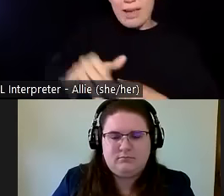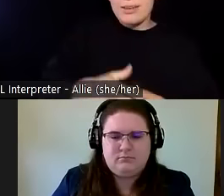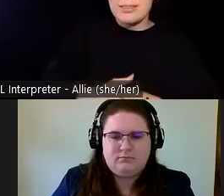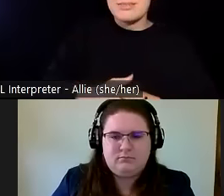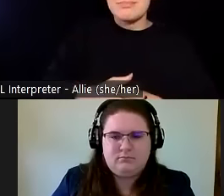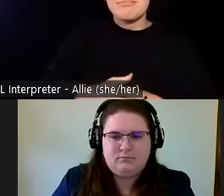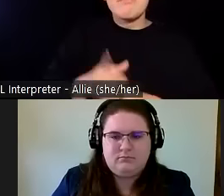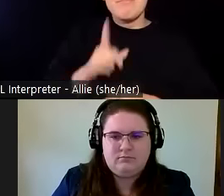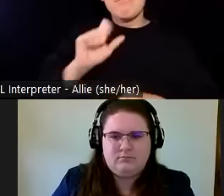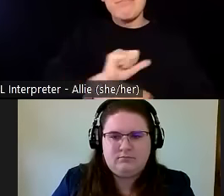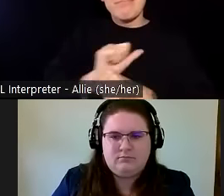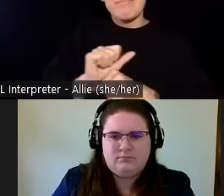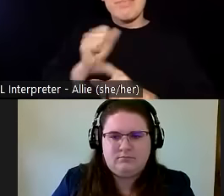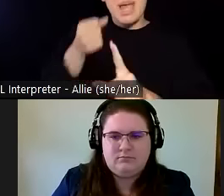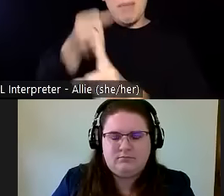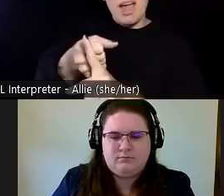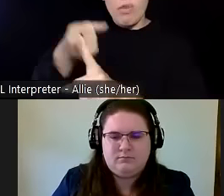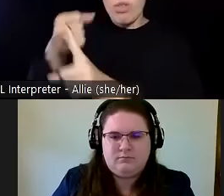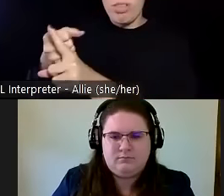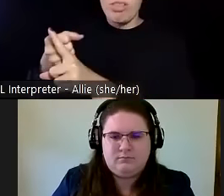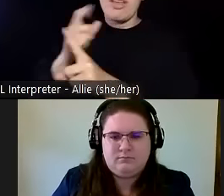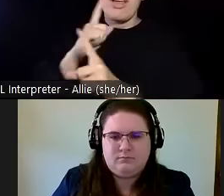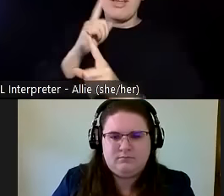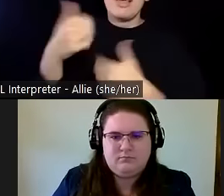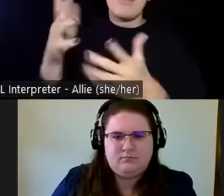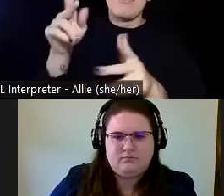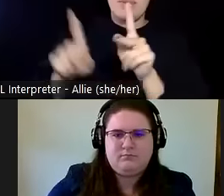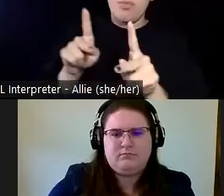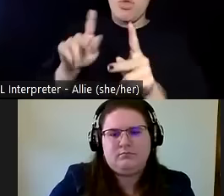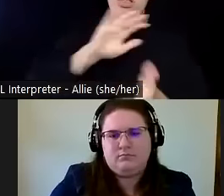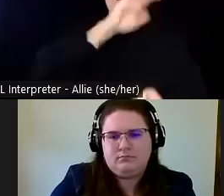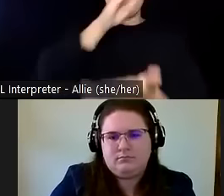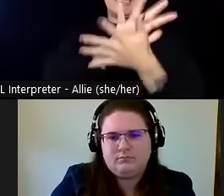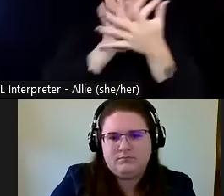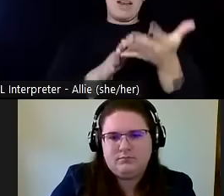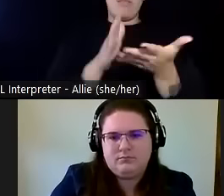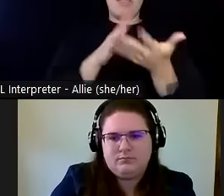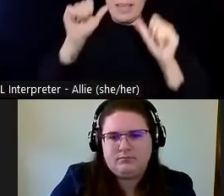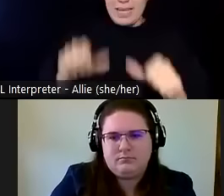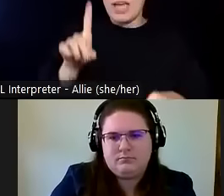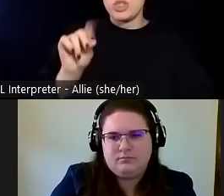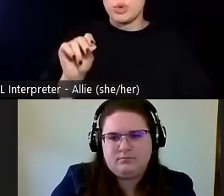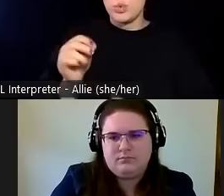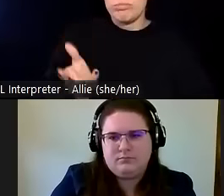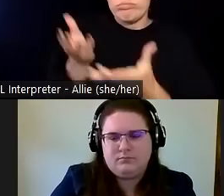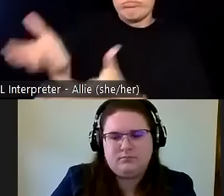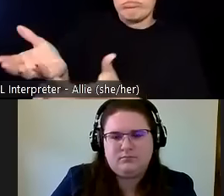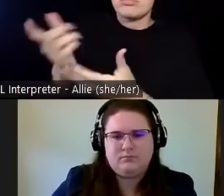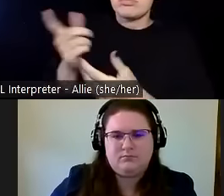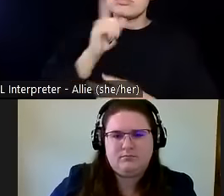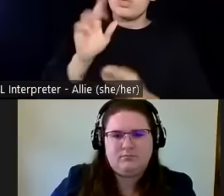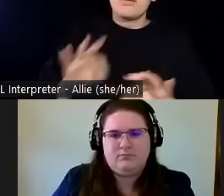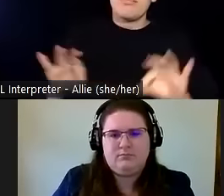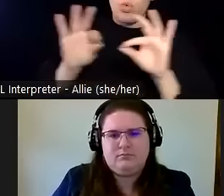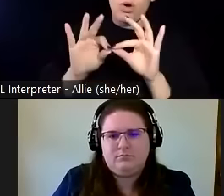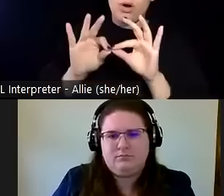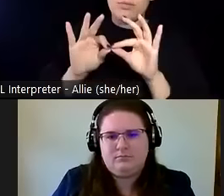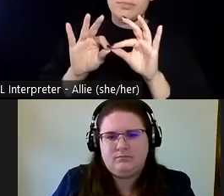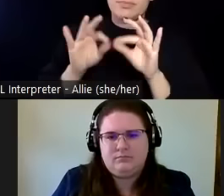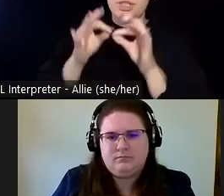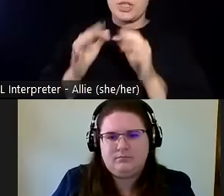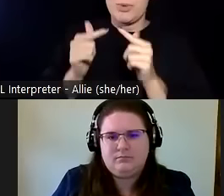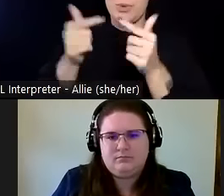turns out that they're impactful. And I think giving people a set of things that they can do is really important